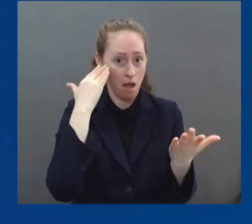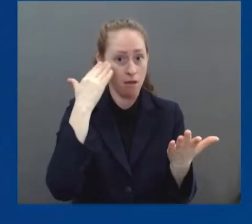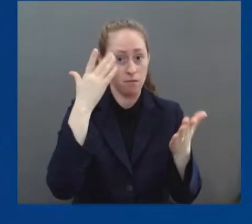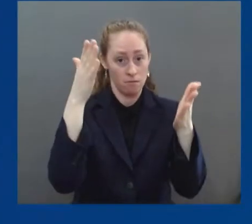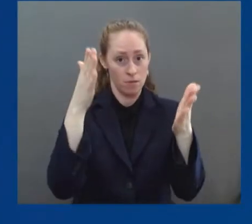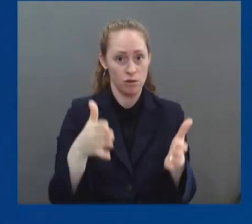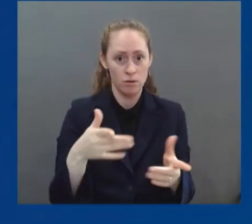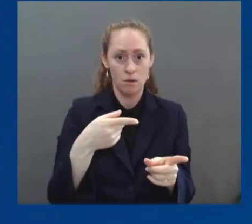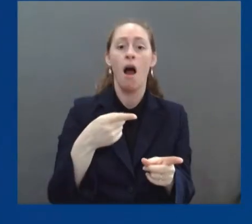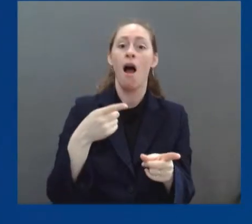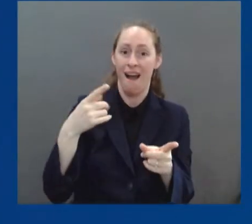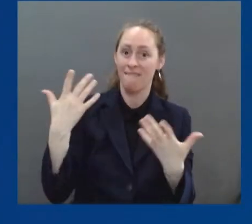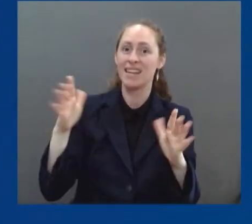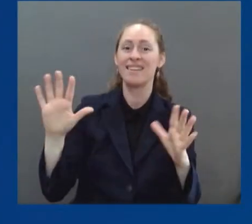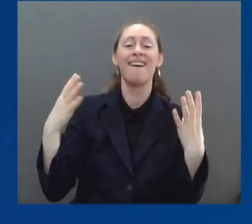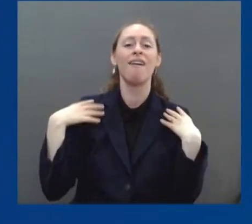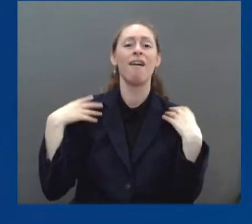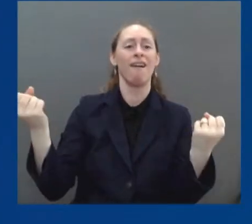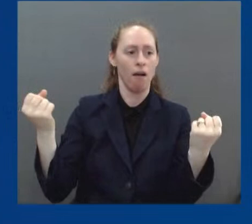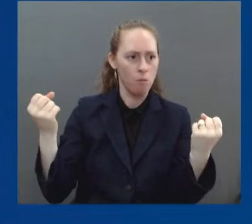Go to Tamara Keith at NPR.